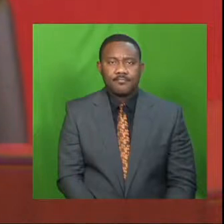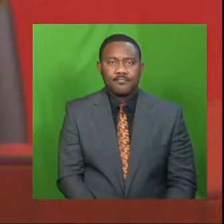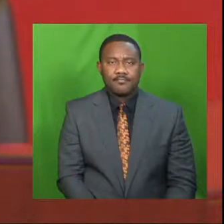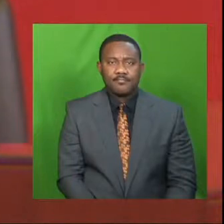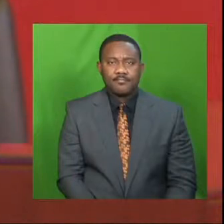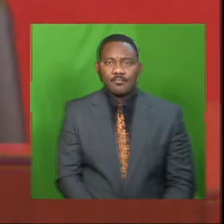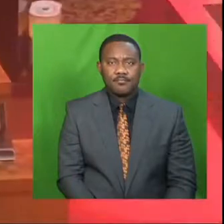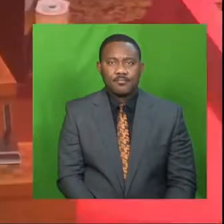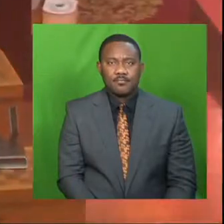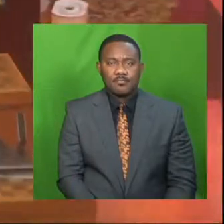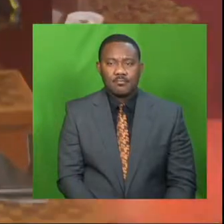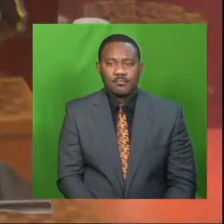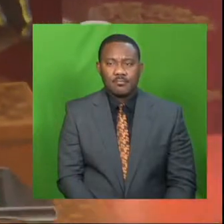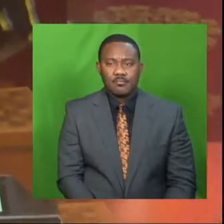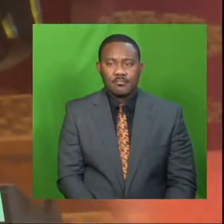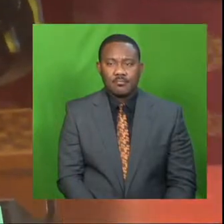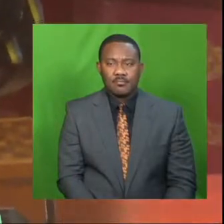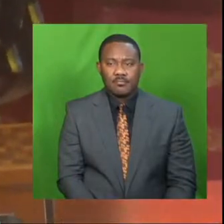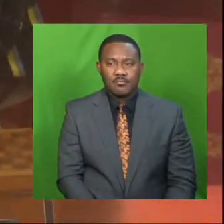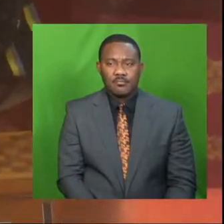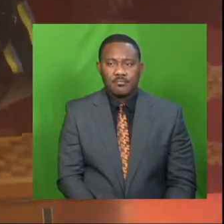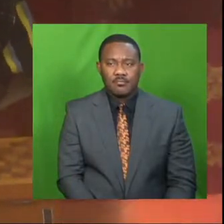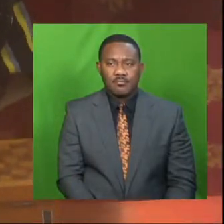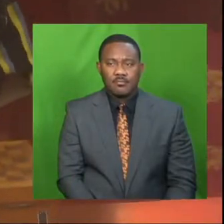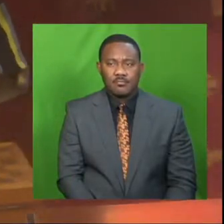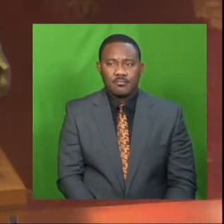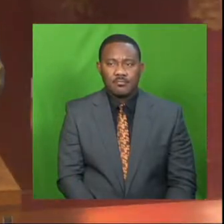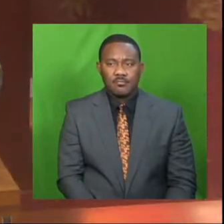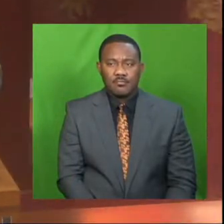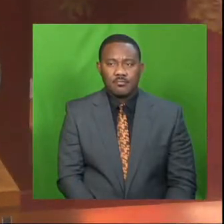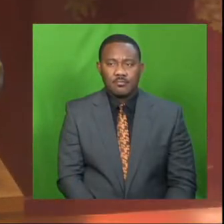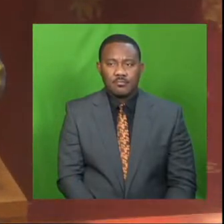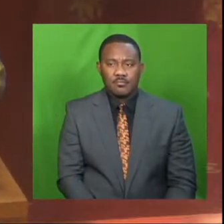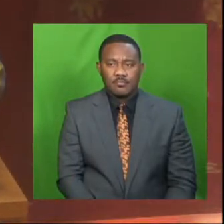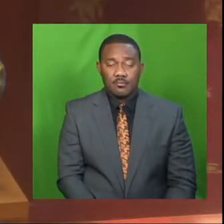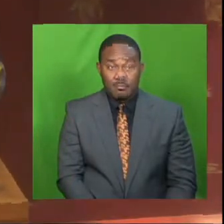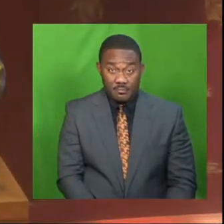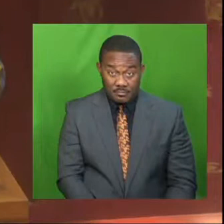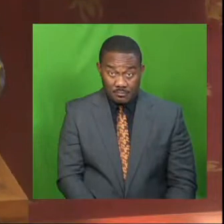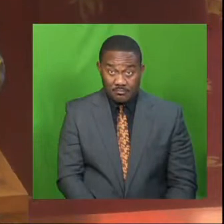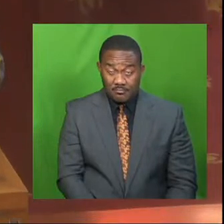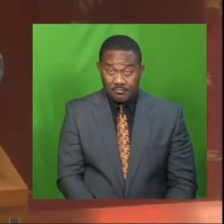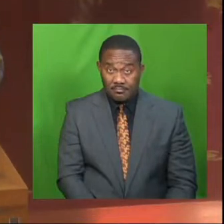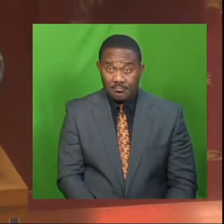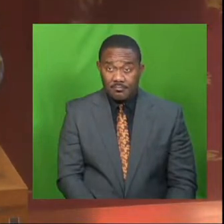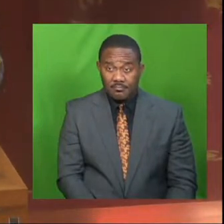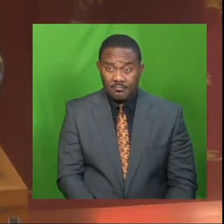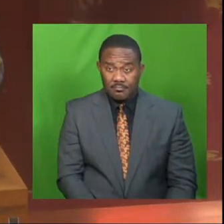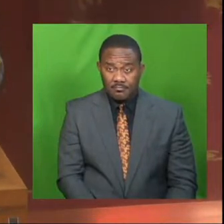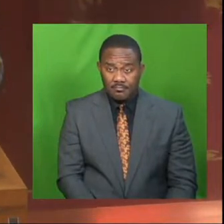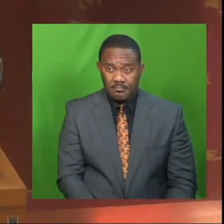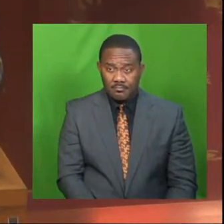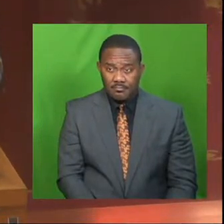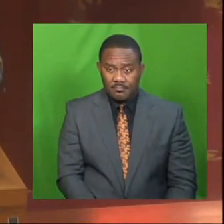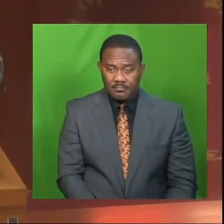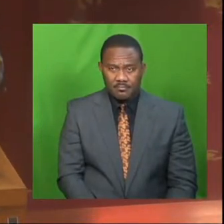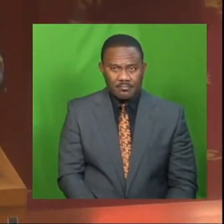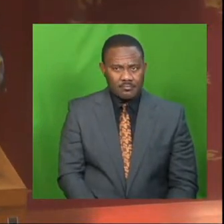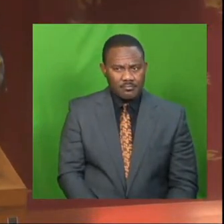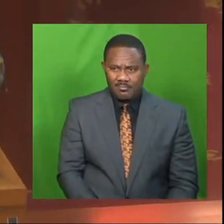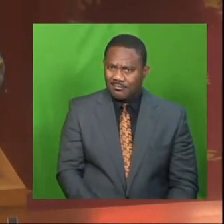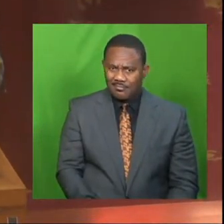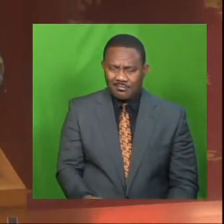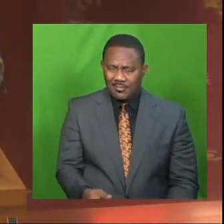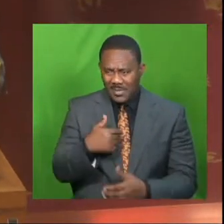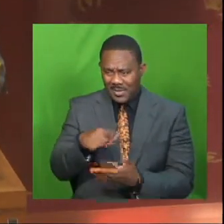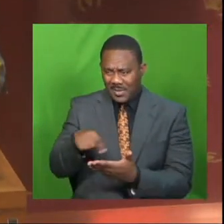Mr. Speaker, thank you for the opportunity. Mr. Speaker, the client is the one that terminated the contract